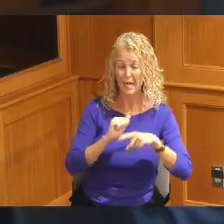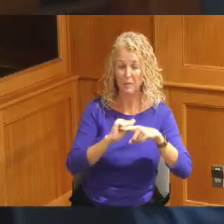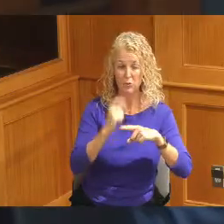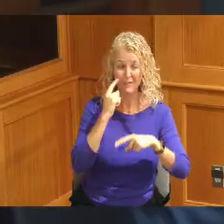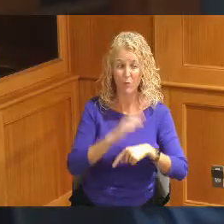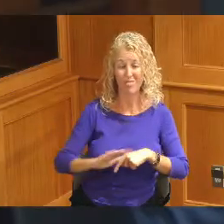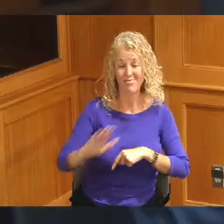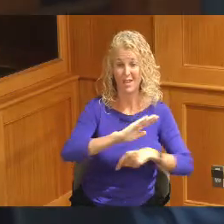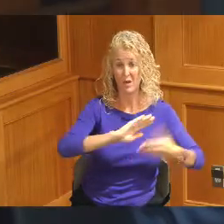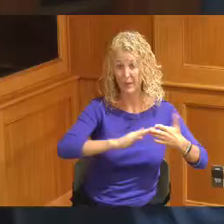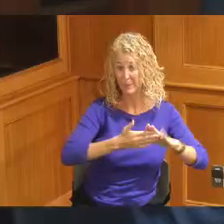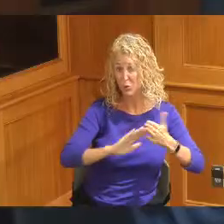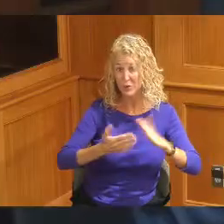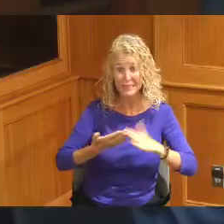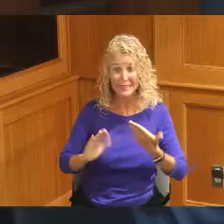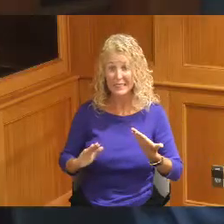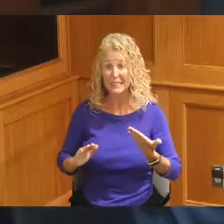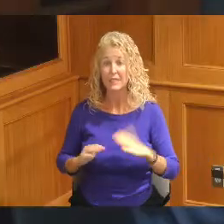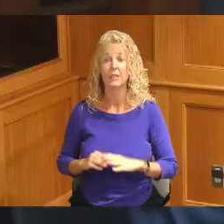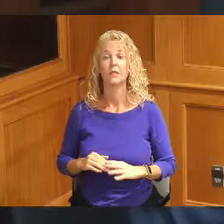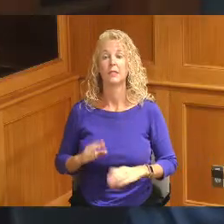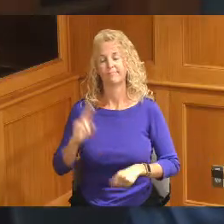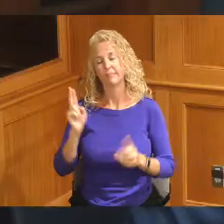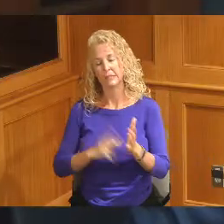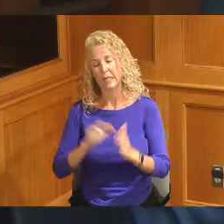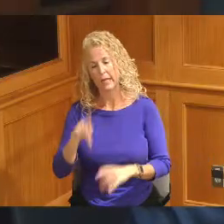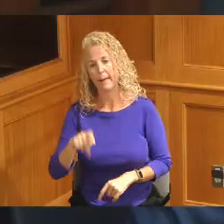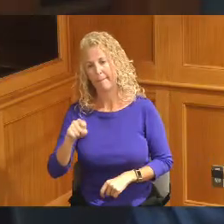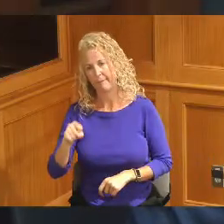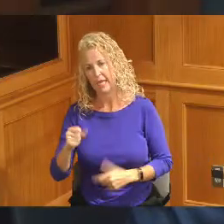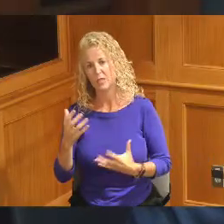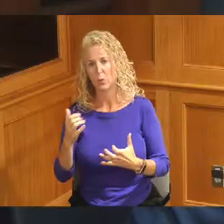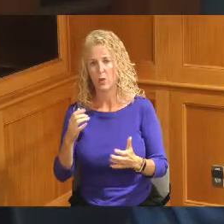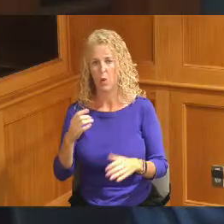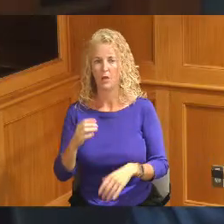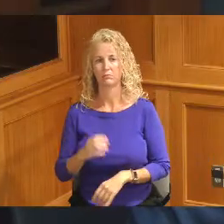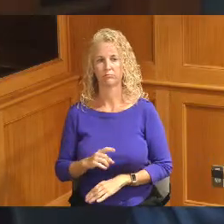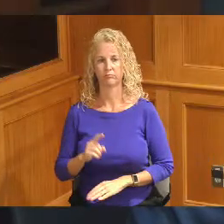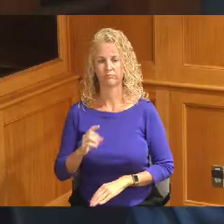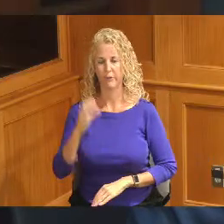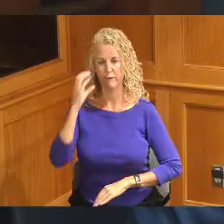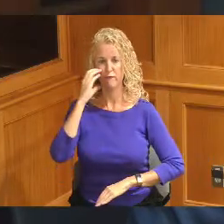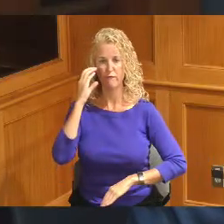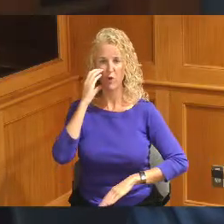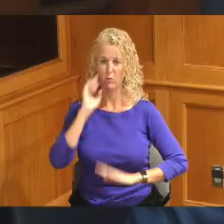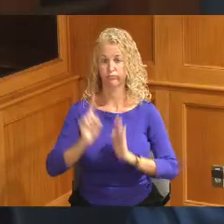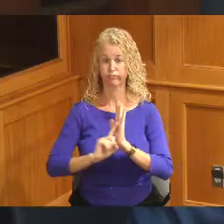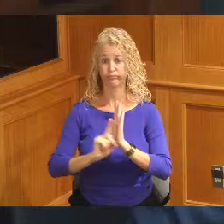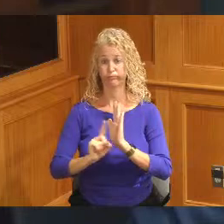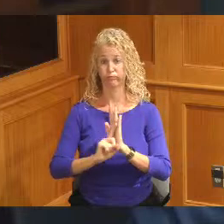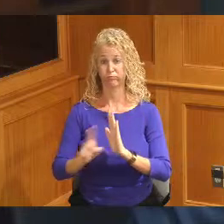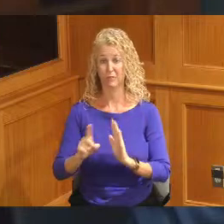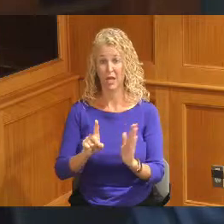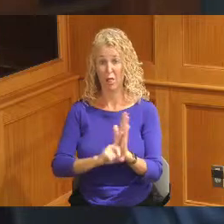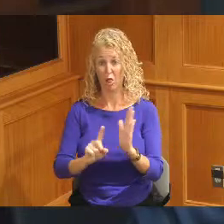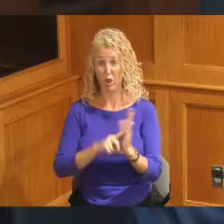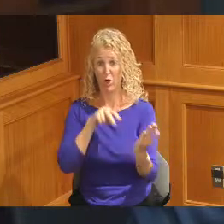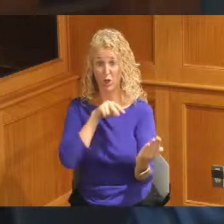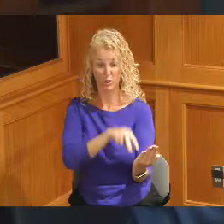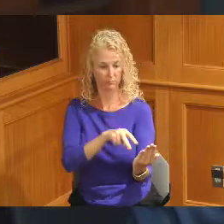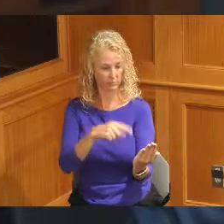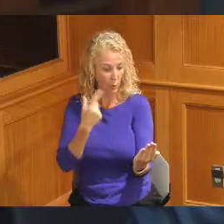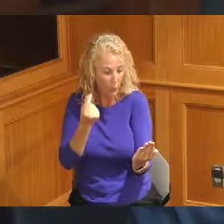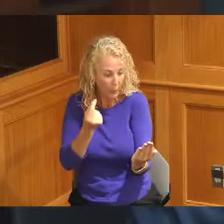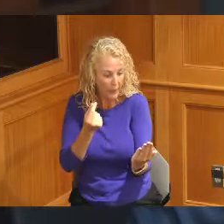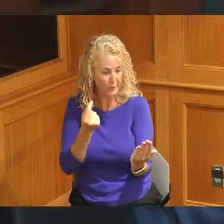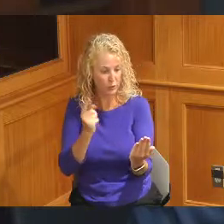and obviously, sign up so you could get the alerts. But once you get the alert, just what do you do? Where do you go? How